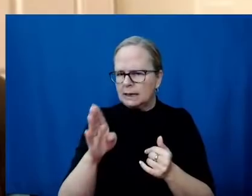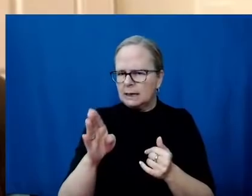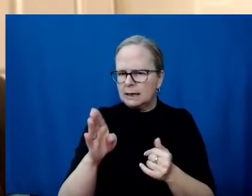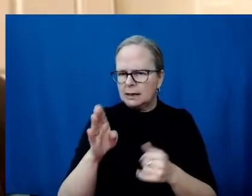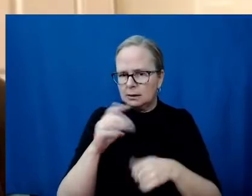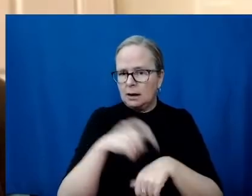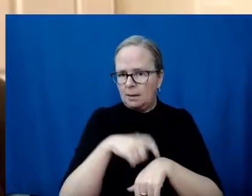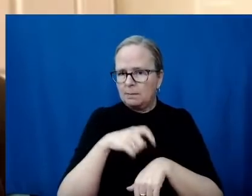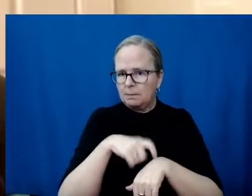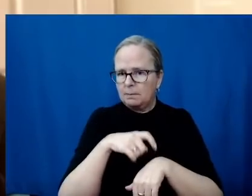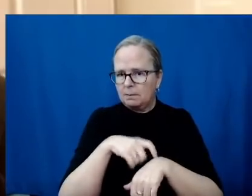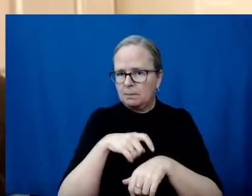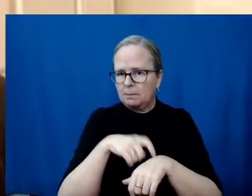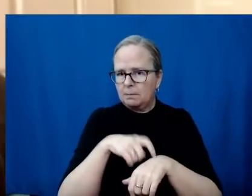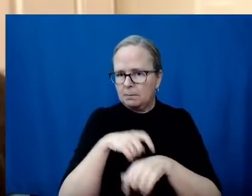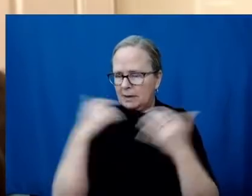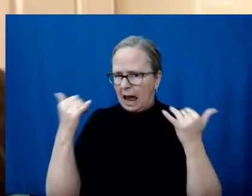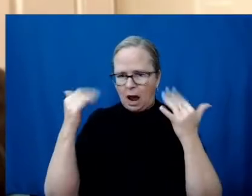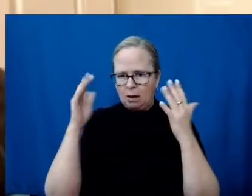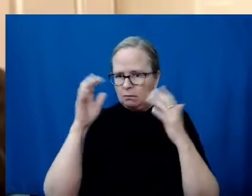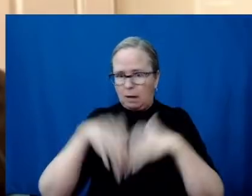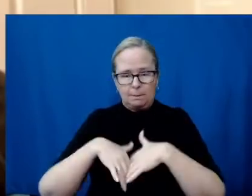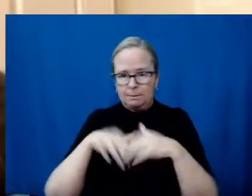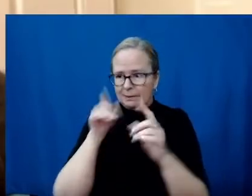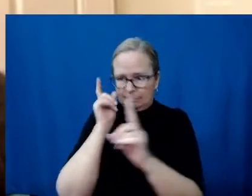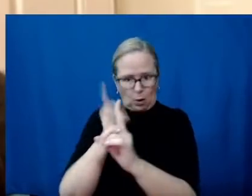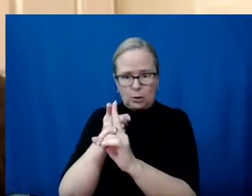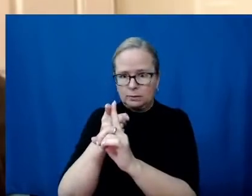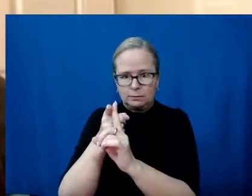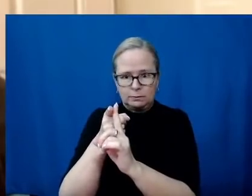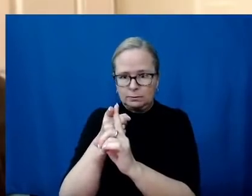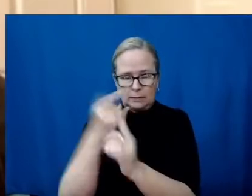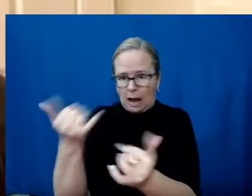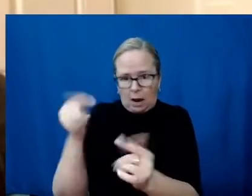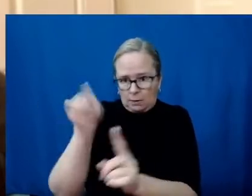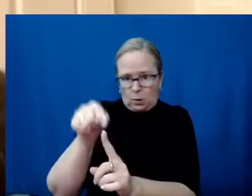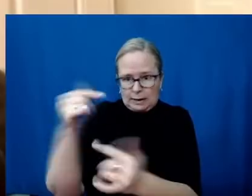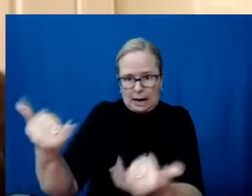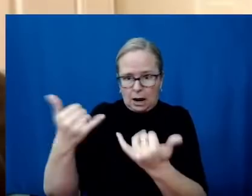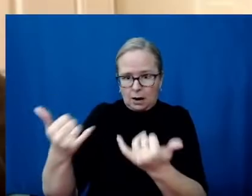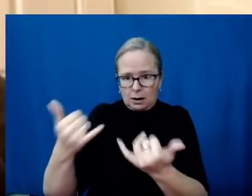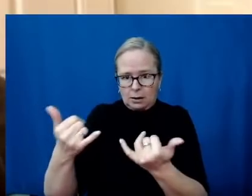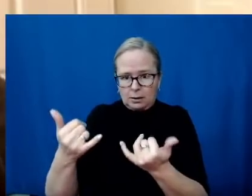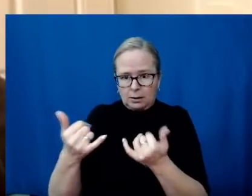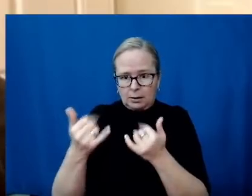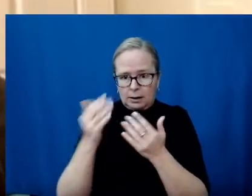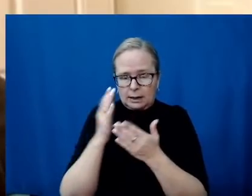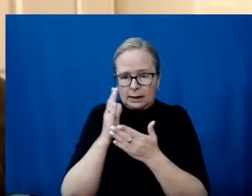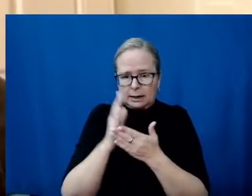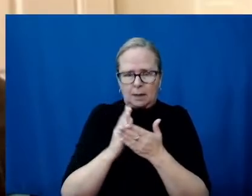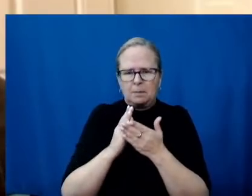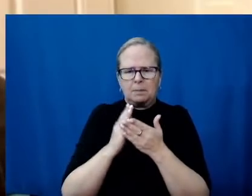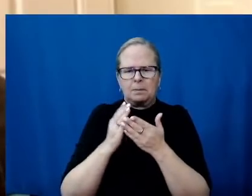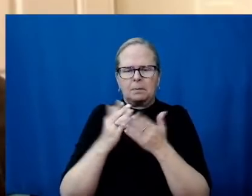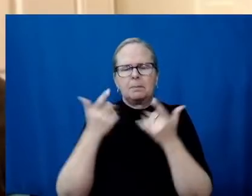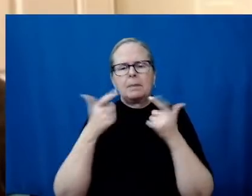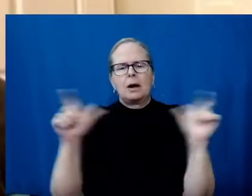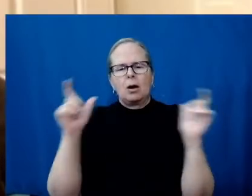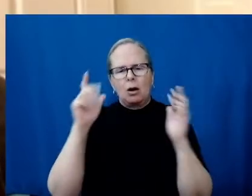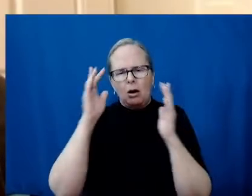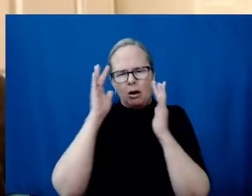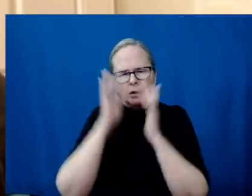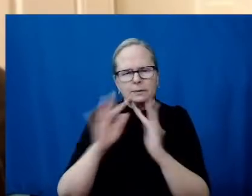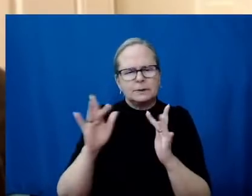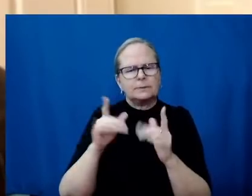no staff. They're so overworked and overcapacity and overcrowded in some of the big hospitals, that